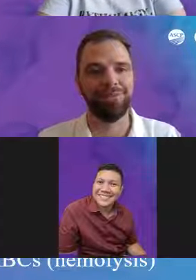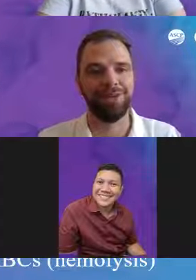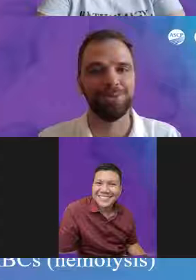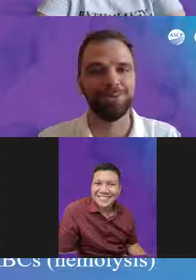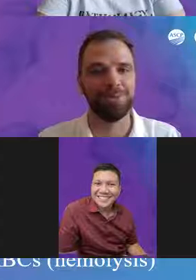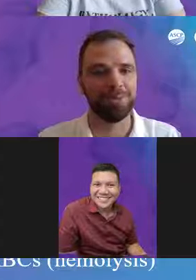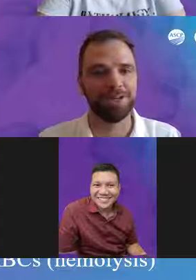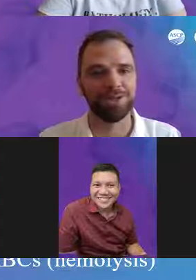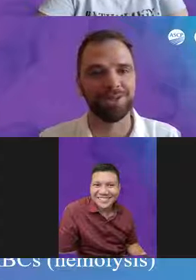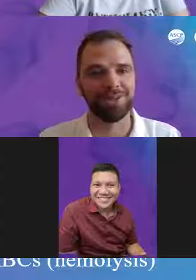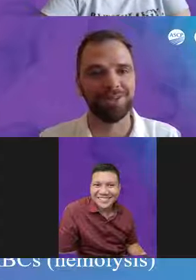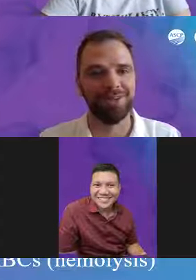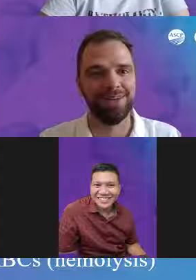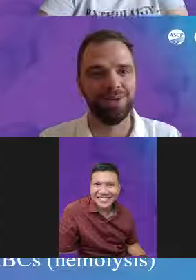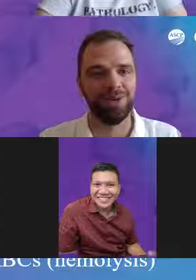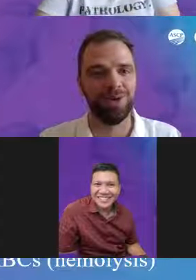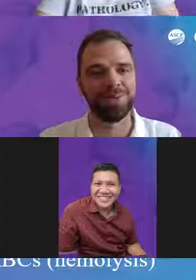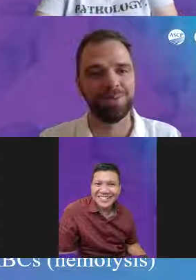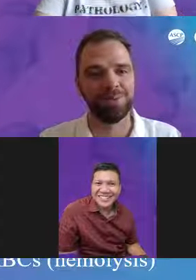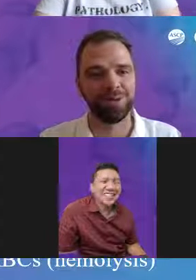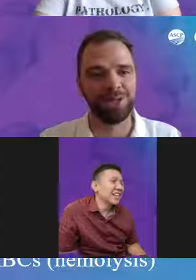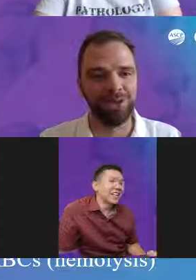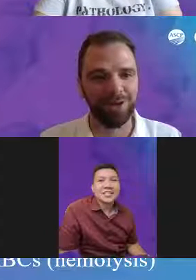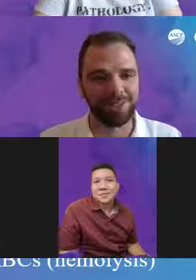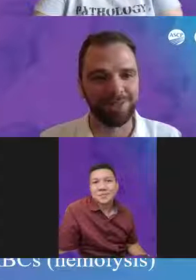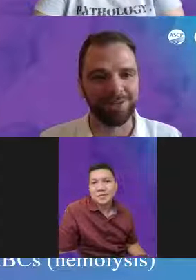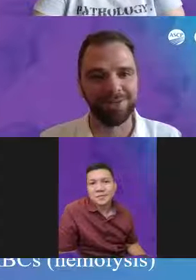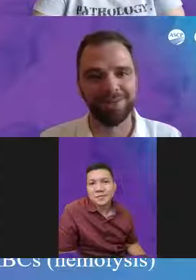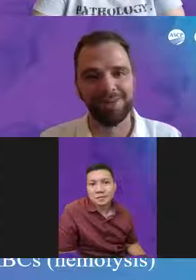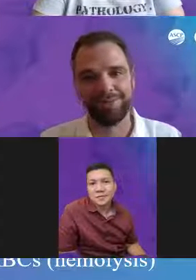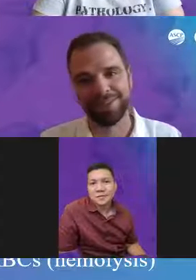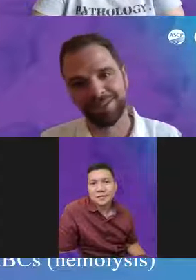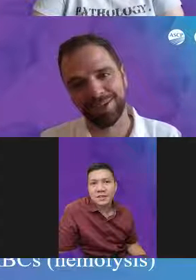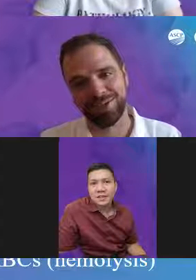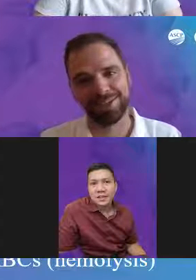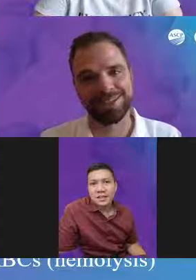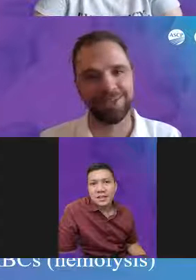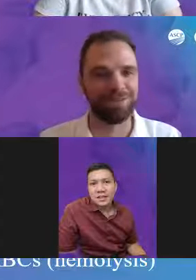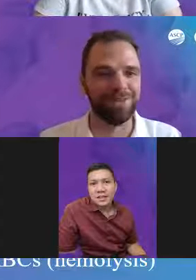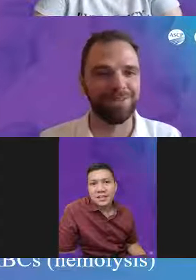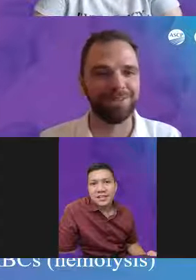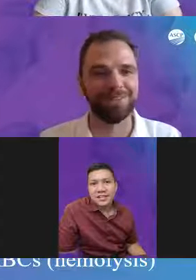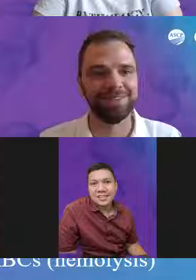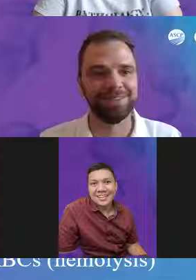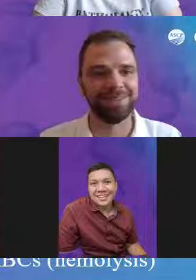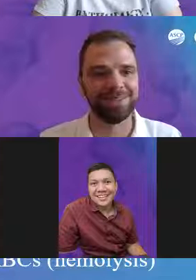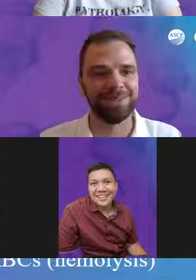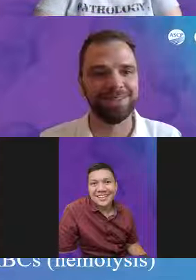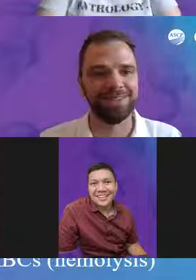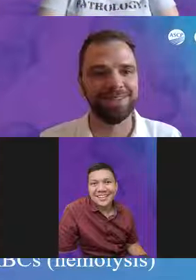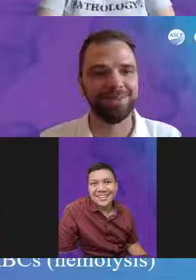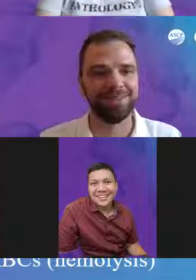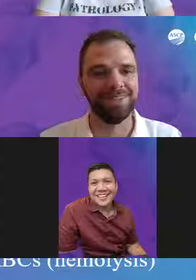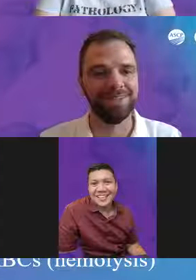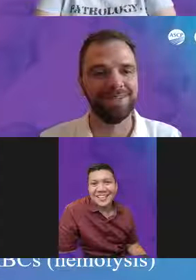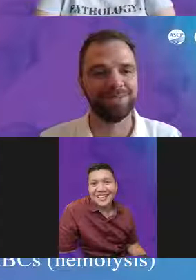I figured it was the big picture. It is. It is. Why is it important to know all this stuff? Because it tells you all this stuff over here. It really